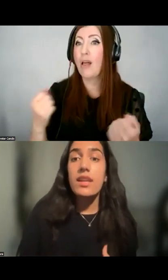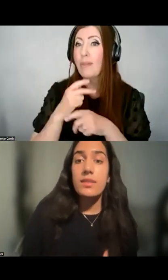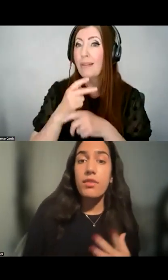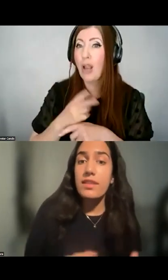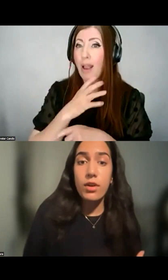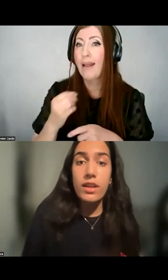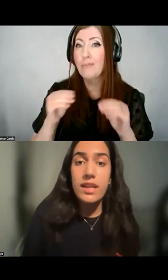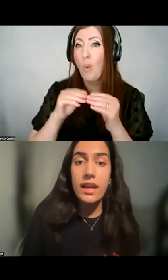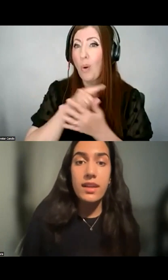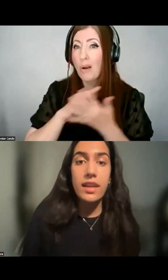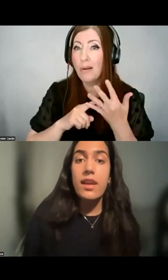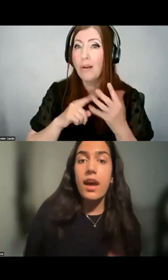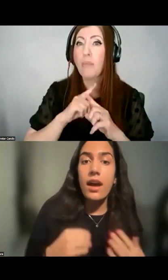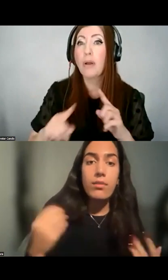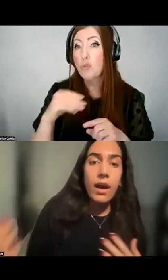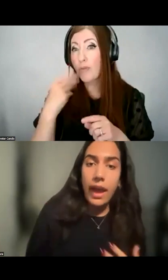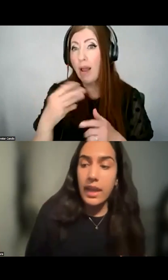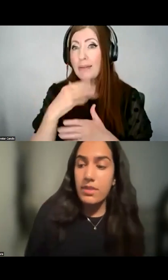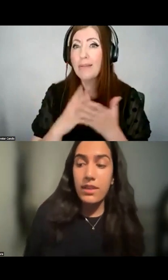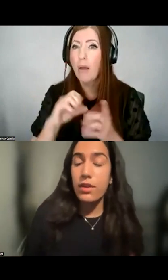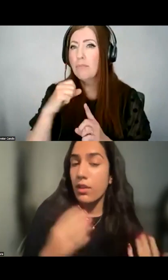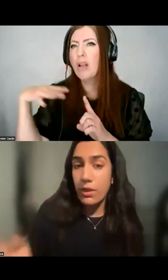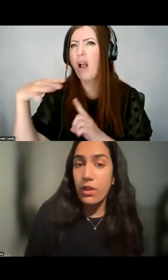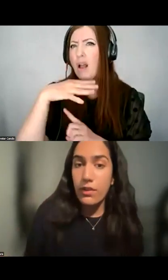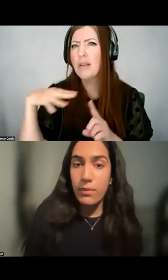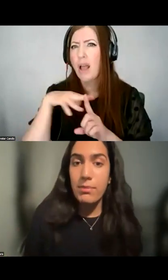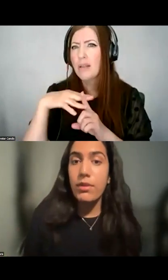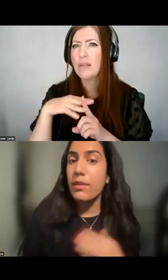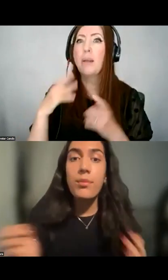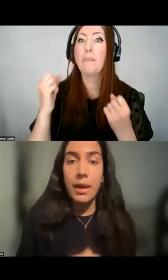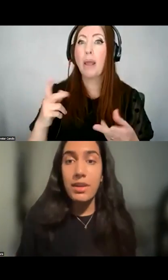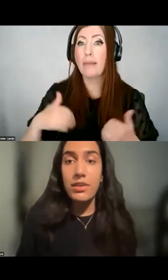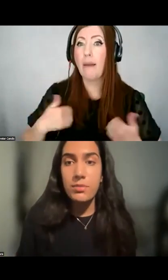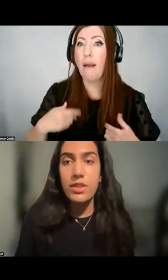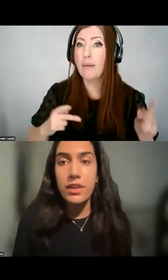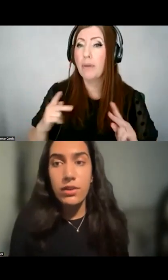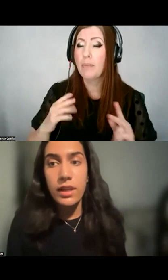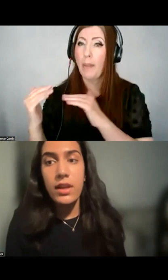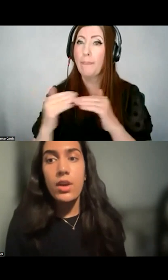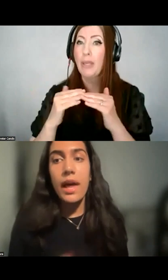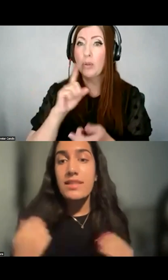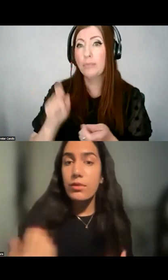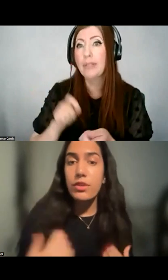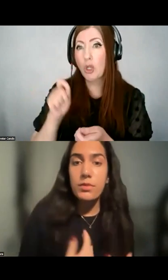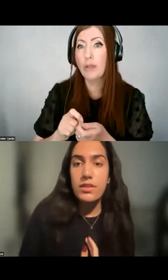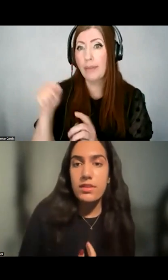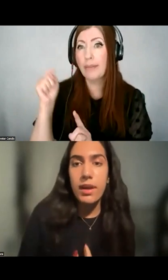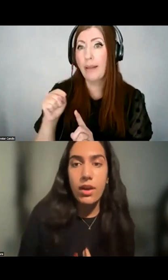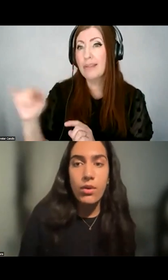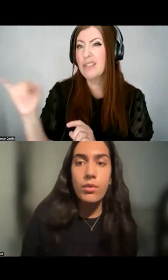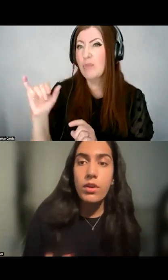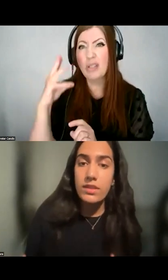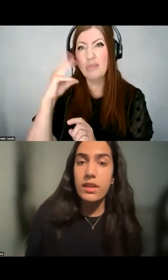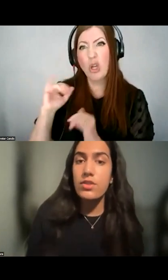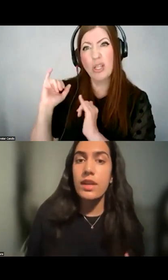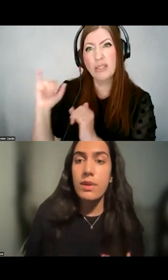guess to provide some context, like I came together with a lot of young people, like my peers particularly, that had similar experiences to my